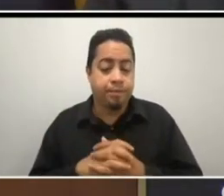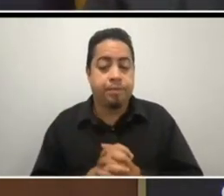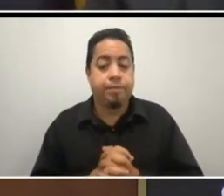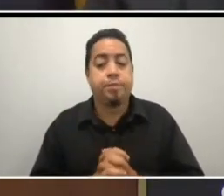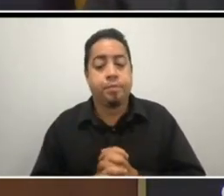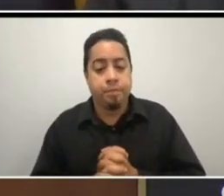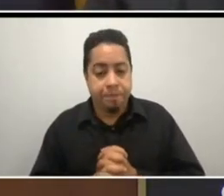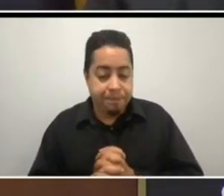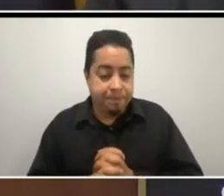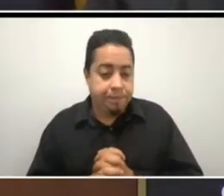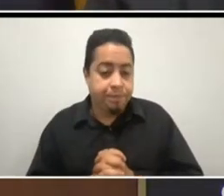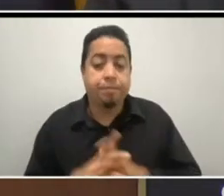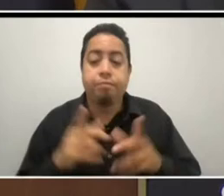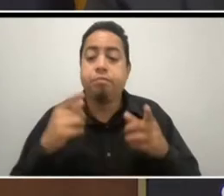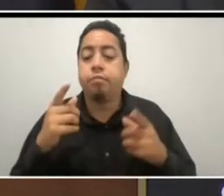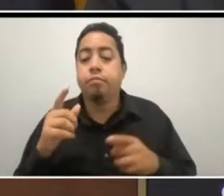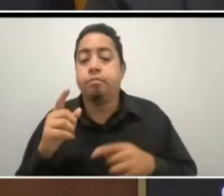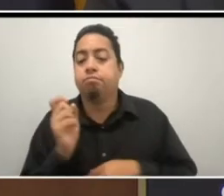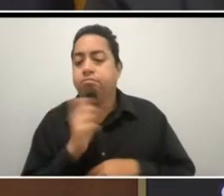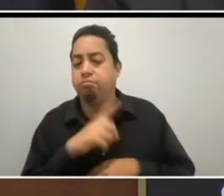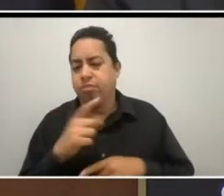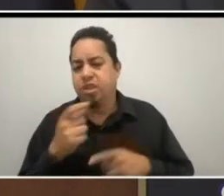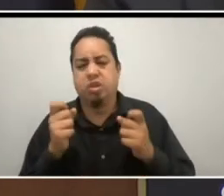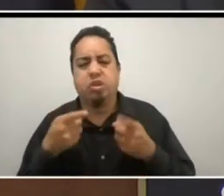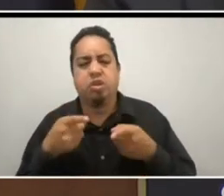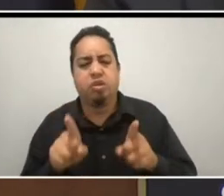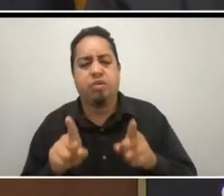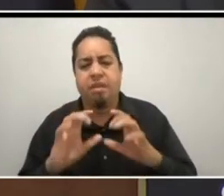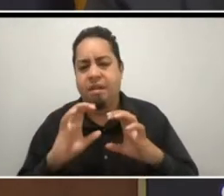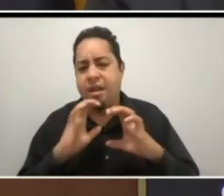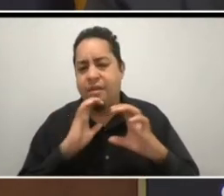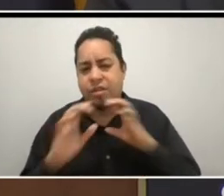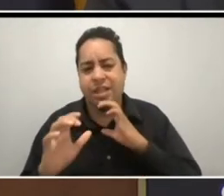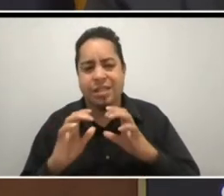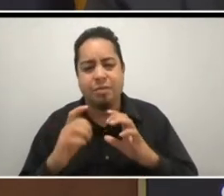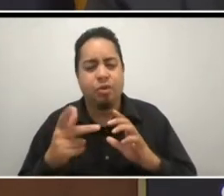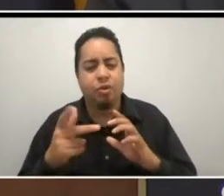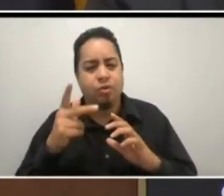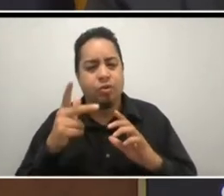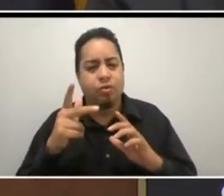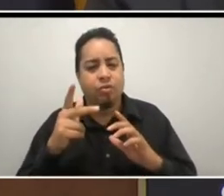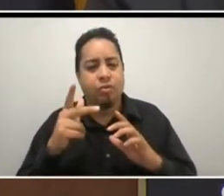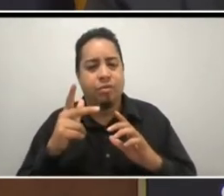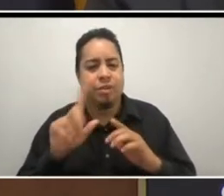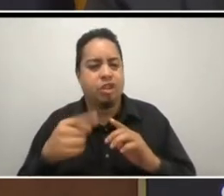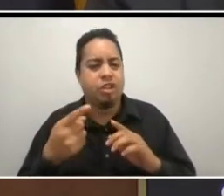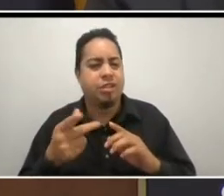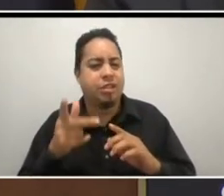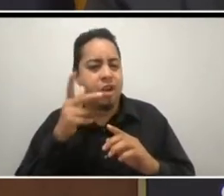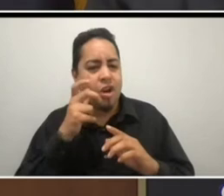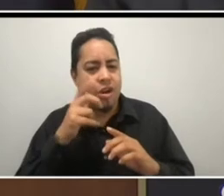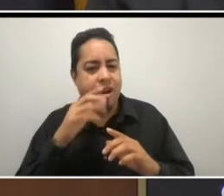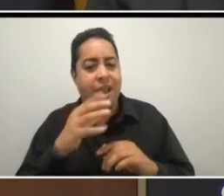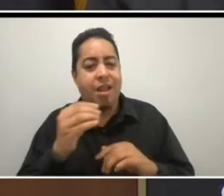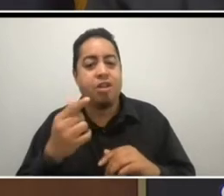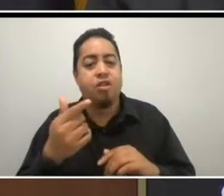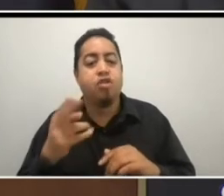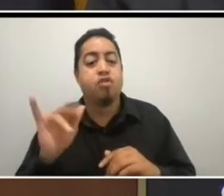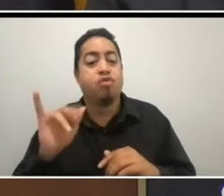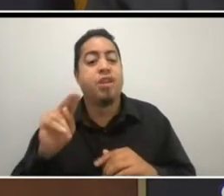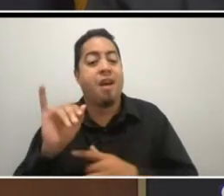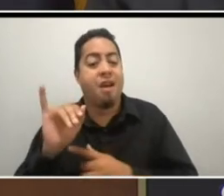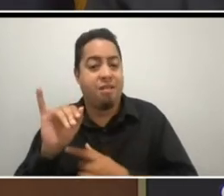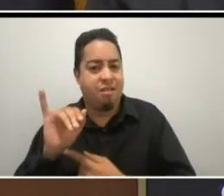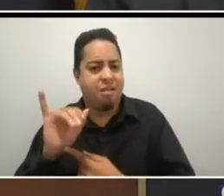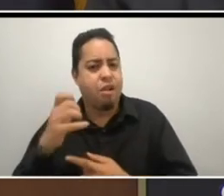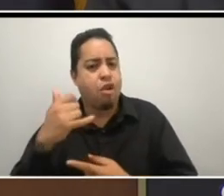During the conversation, and you heard, I think, when we played a snippet of Mr. Giuliani calling other state legislators and